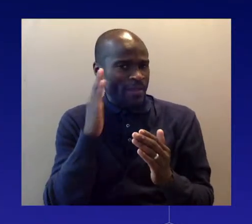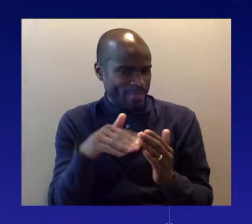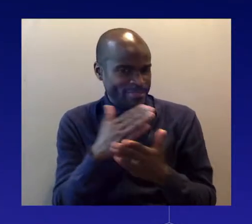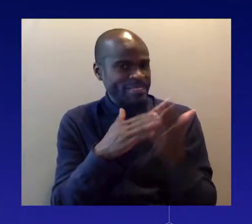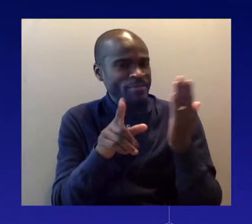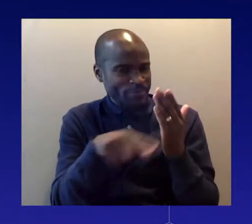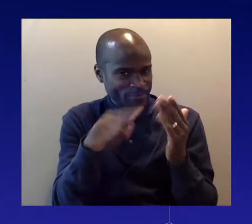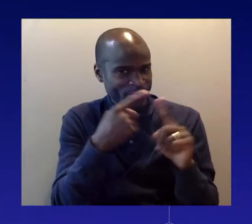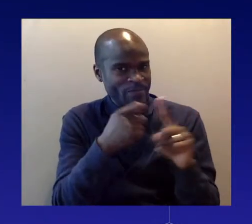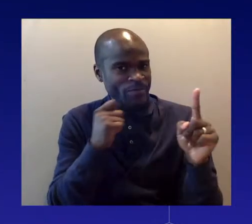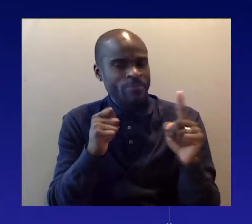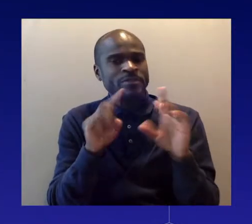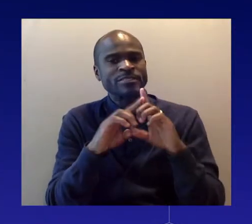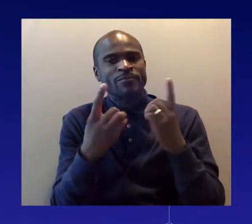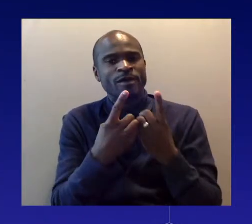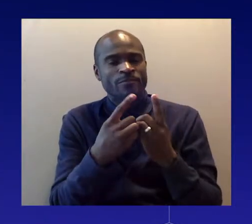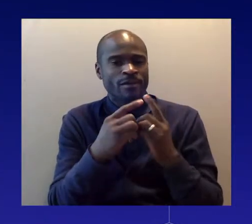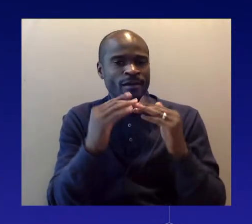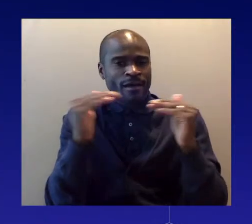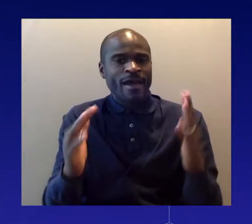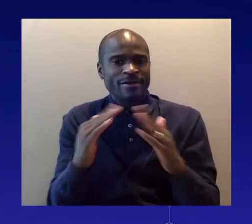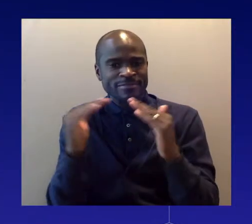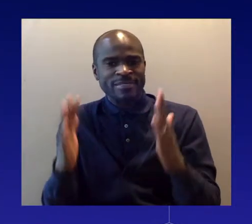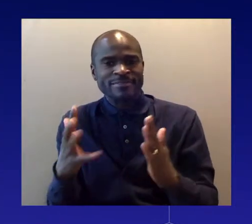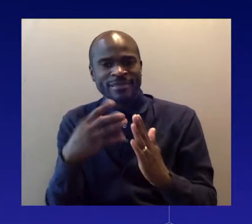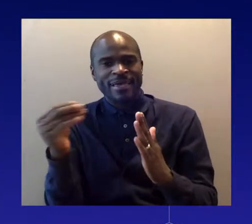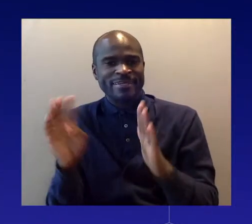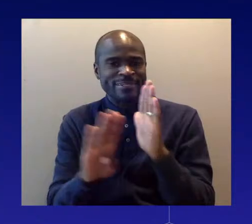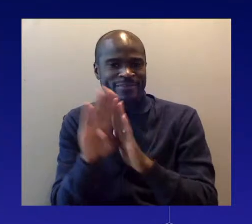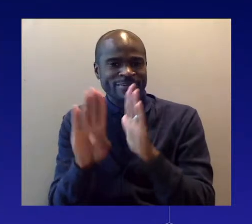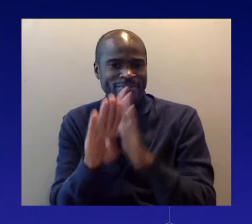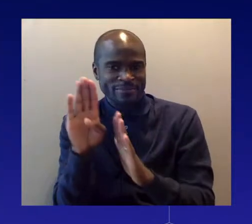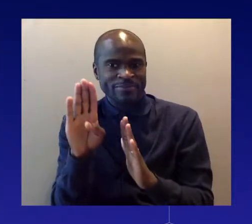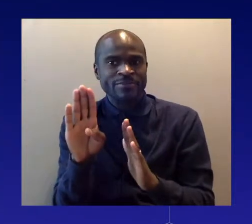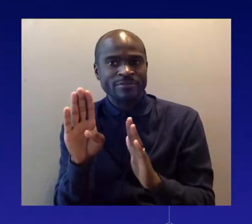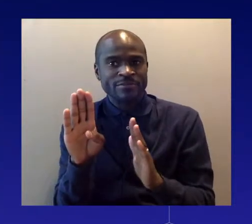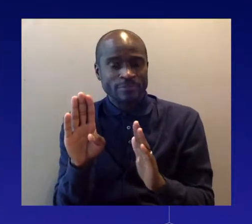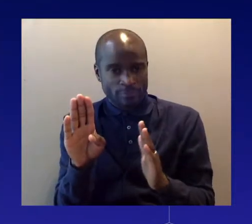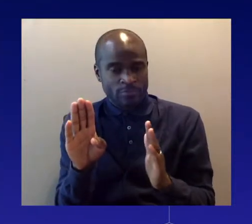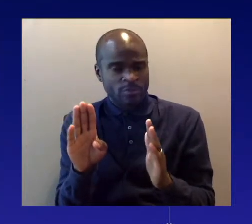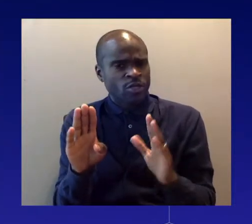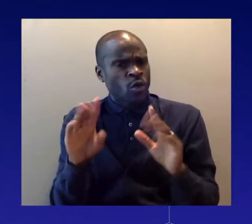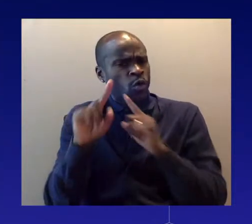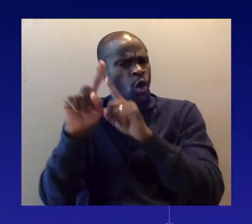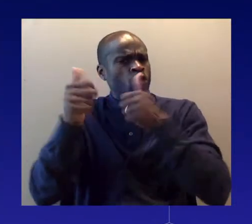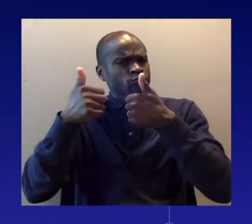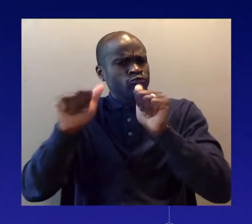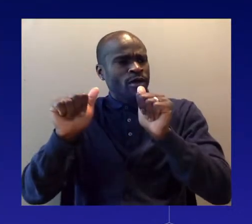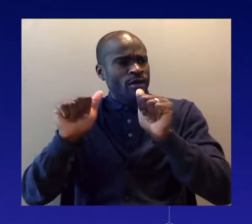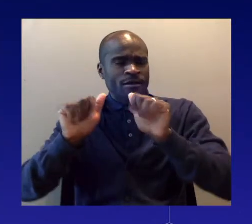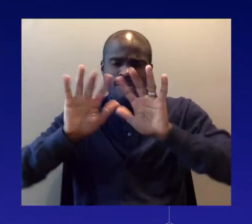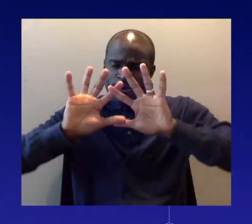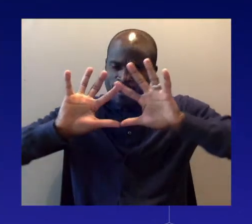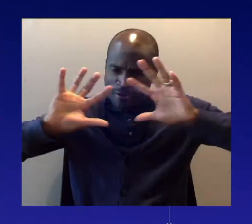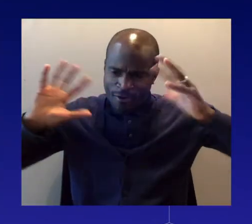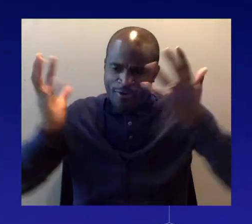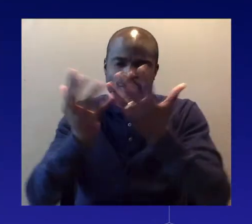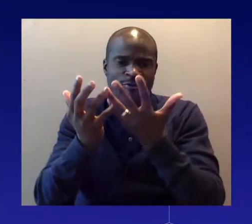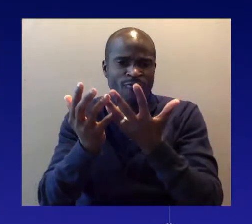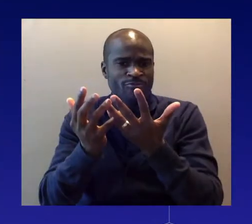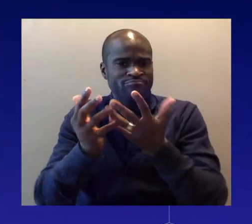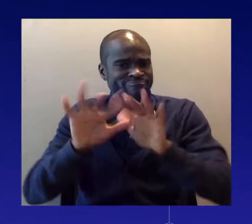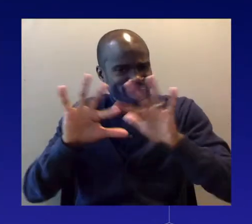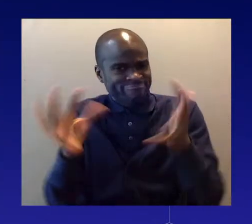Development, the U.S. Department of Agriculture, right, in the spirit of a real whole-of-government effort to say, these